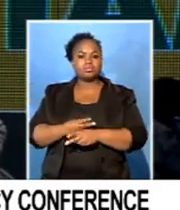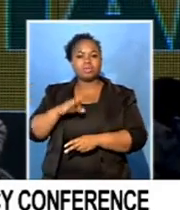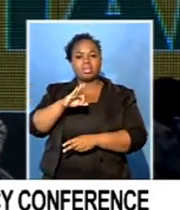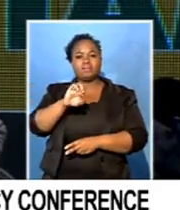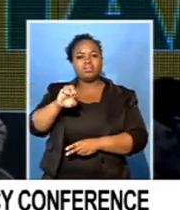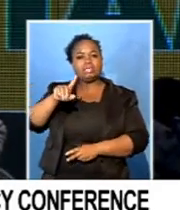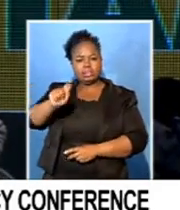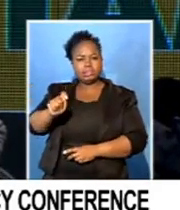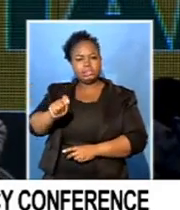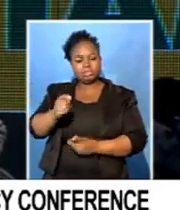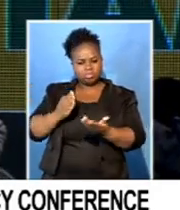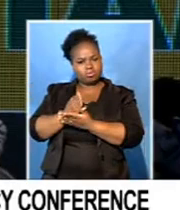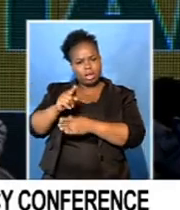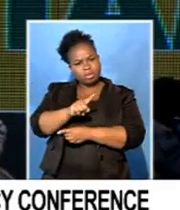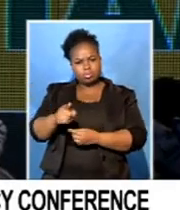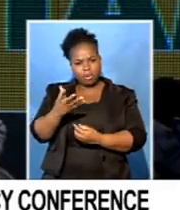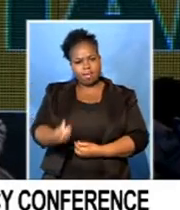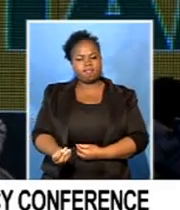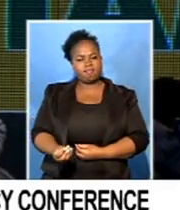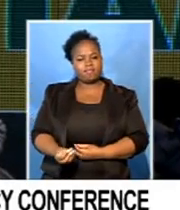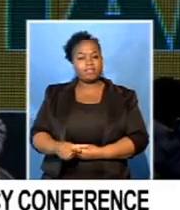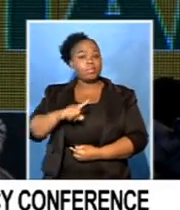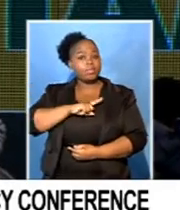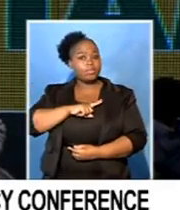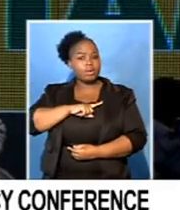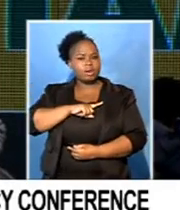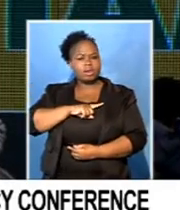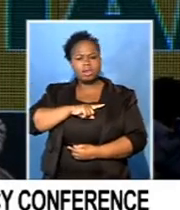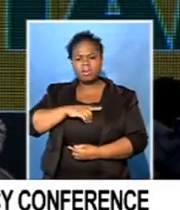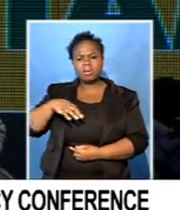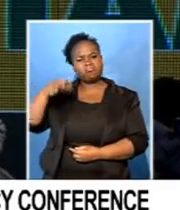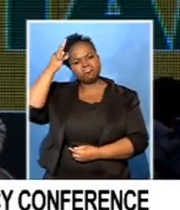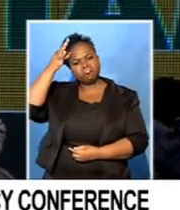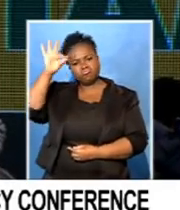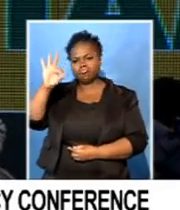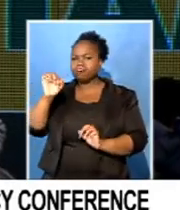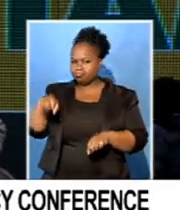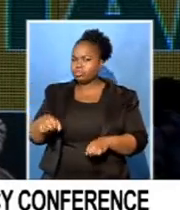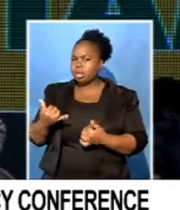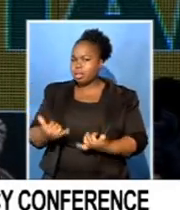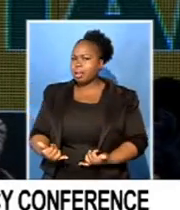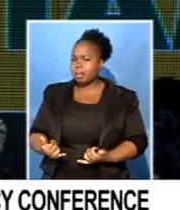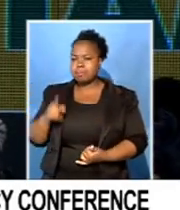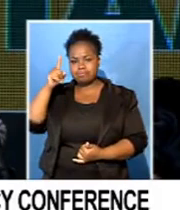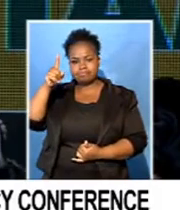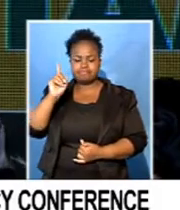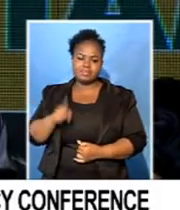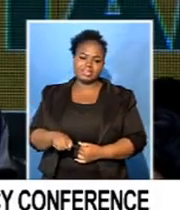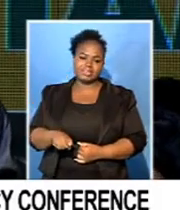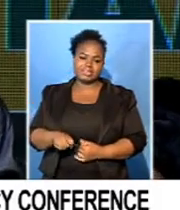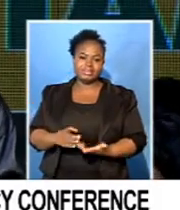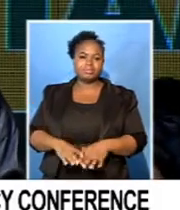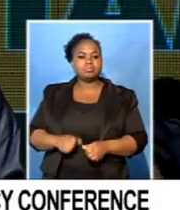education, which the state, through reasonable measures, must make